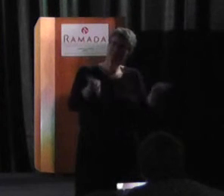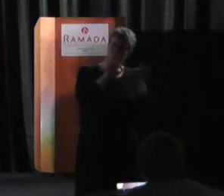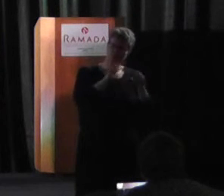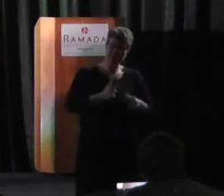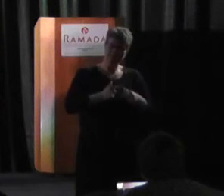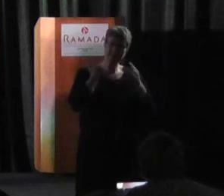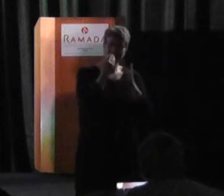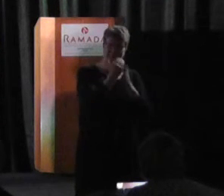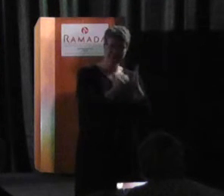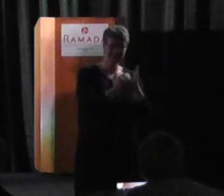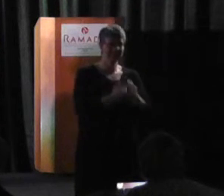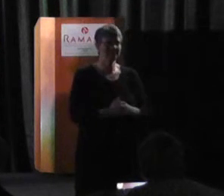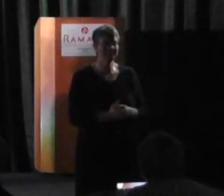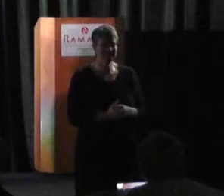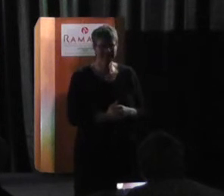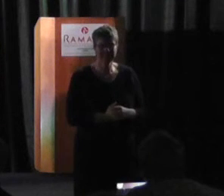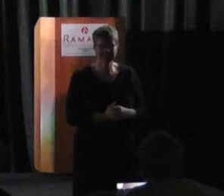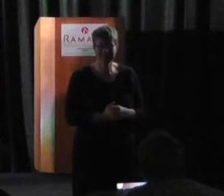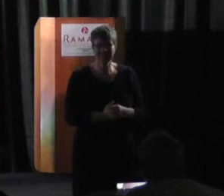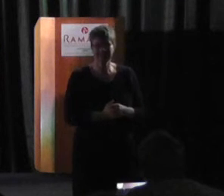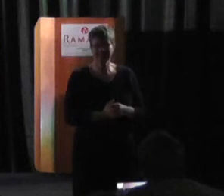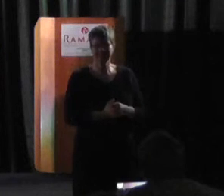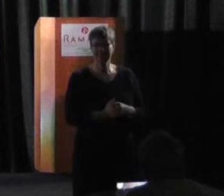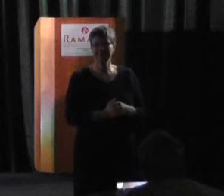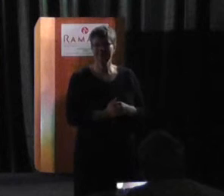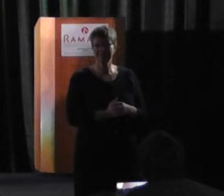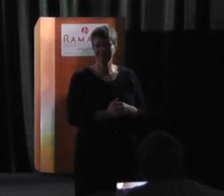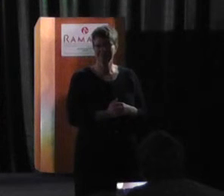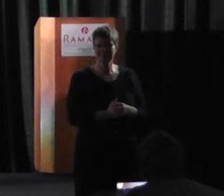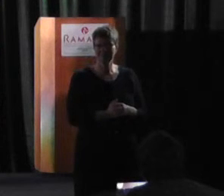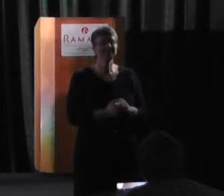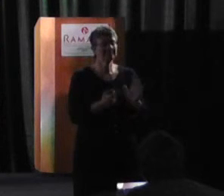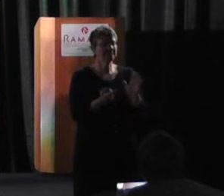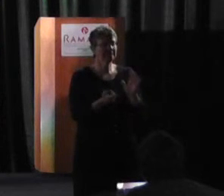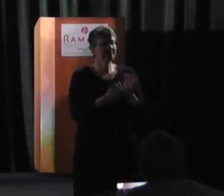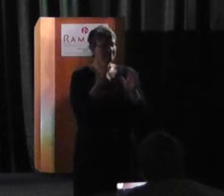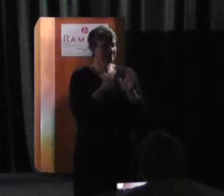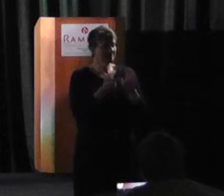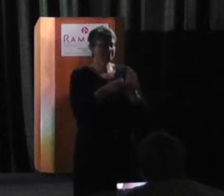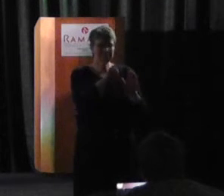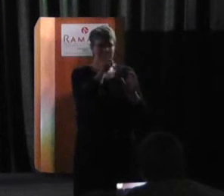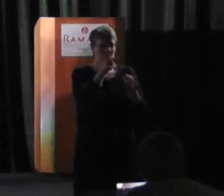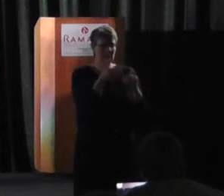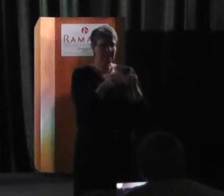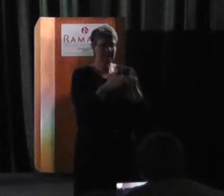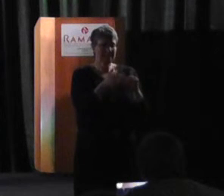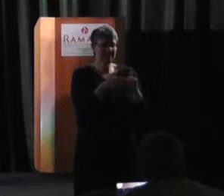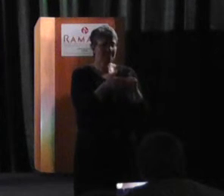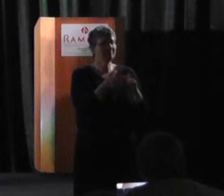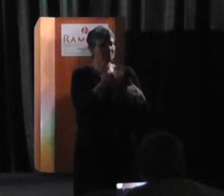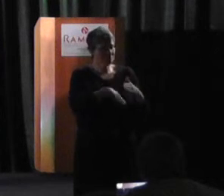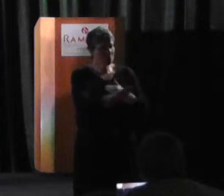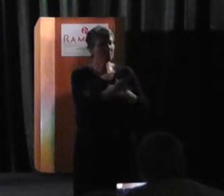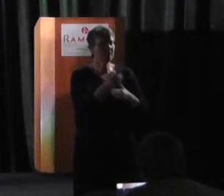Fast forward a number of years. At times, it's not easy being born with special